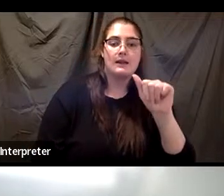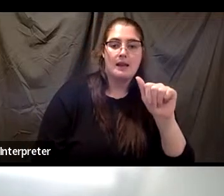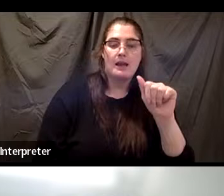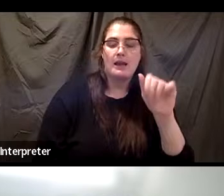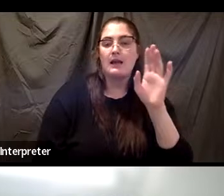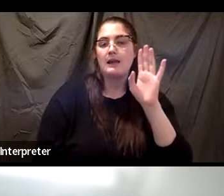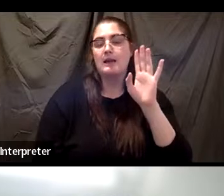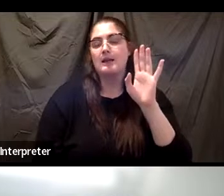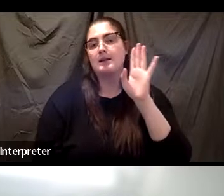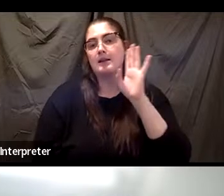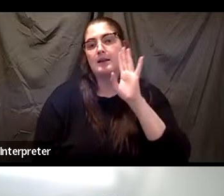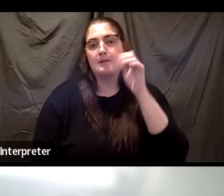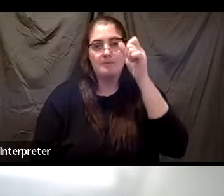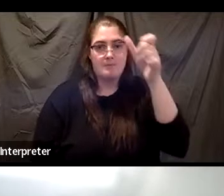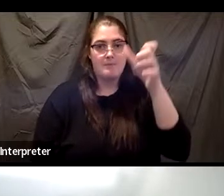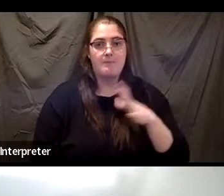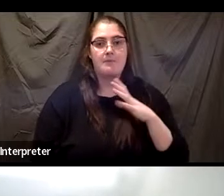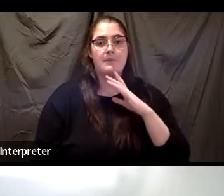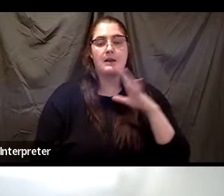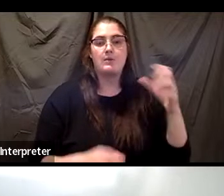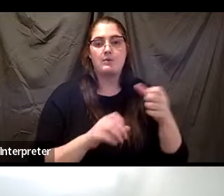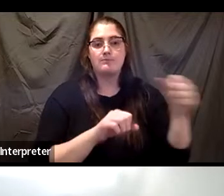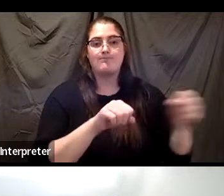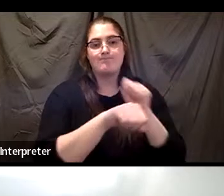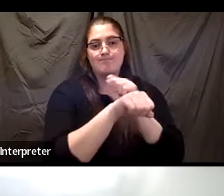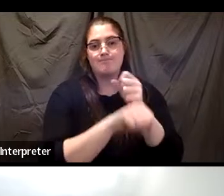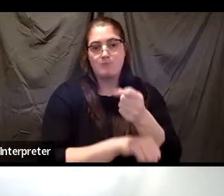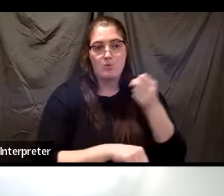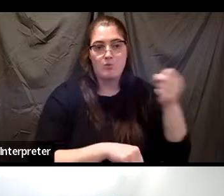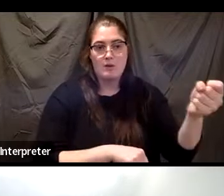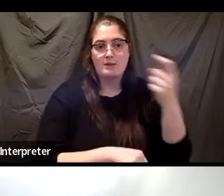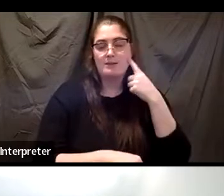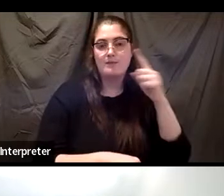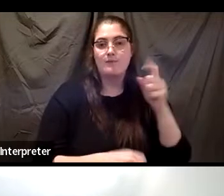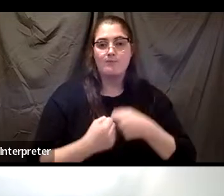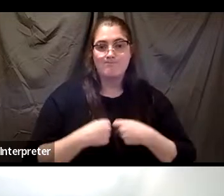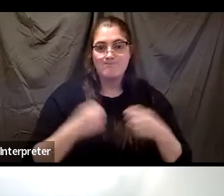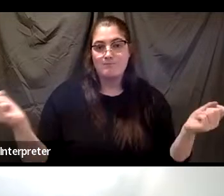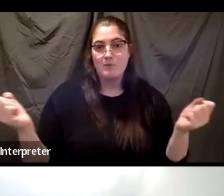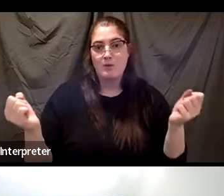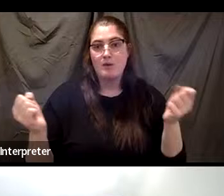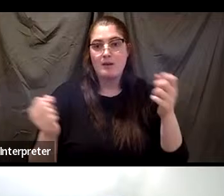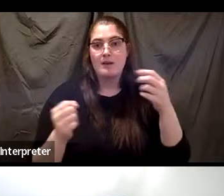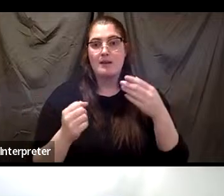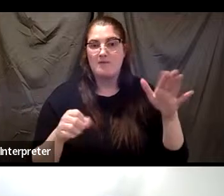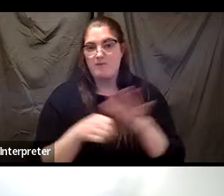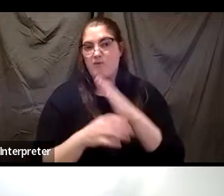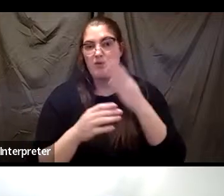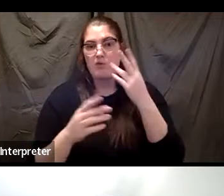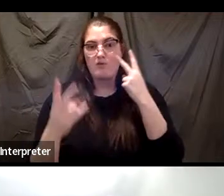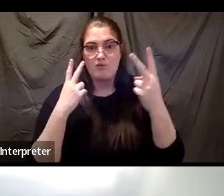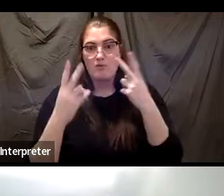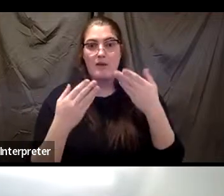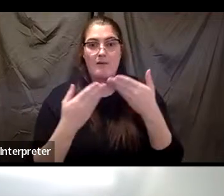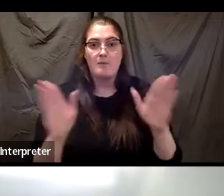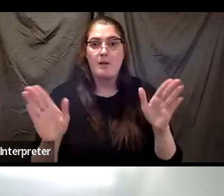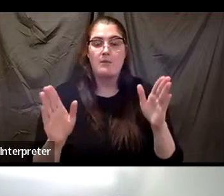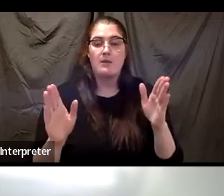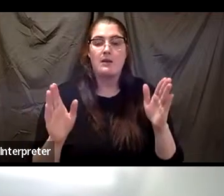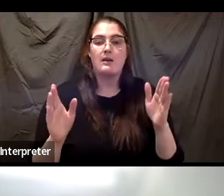exposing himself in full view of the public multiple times and on different occasions in front of the same